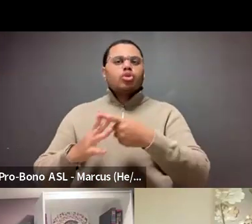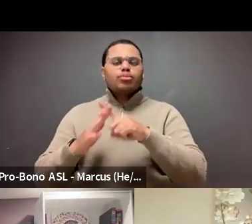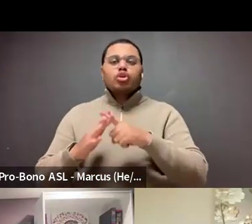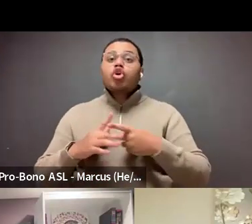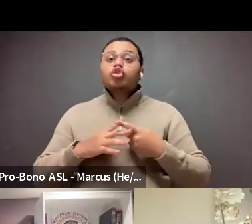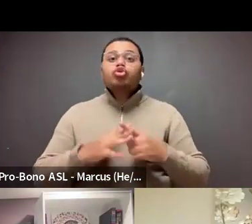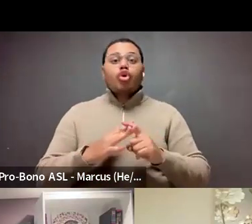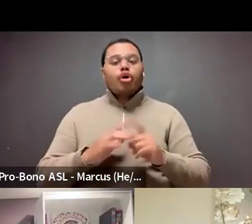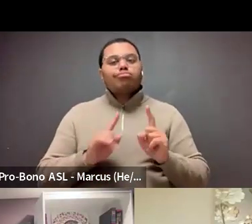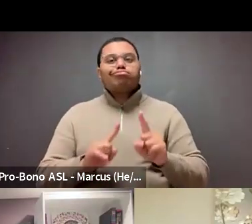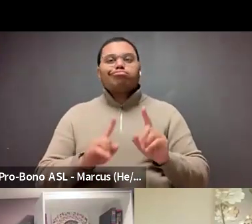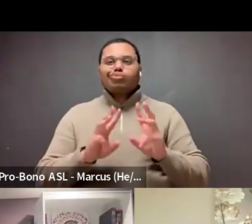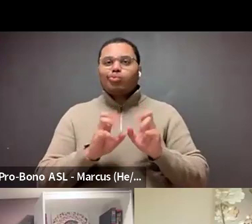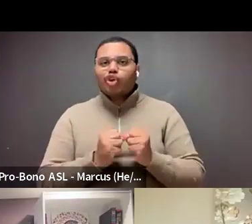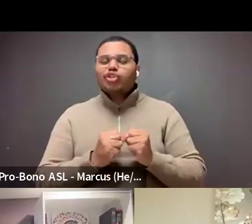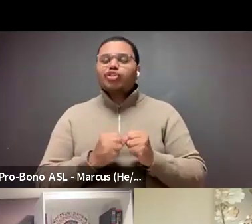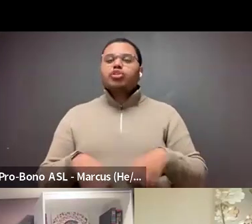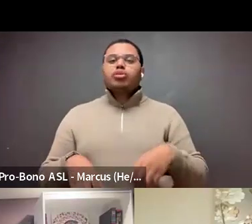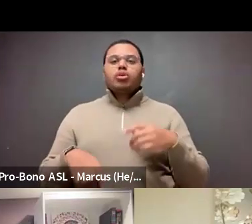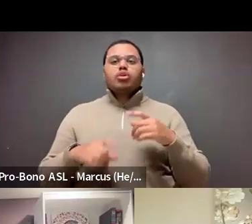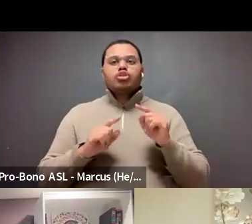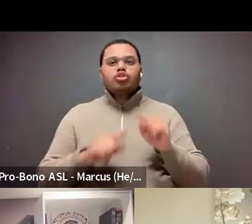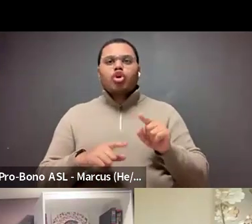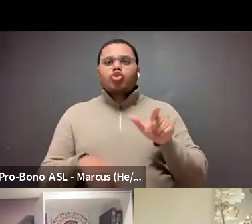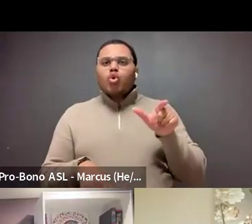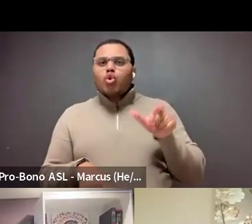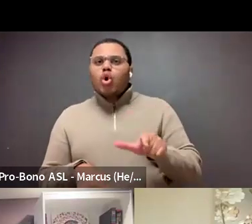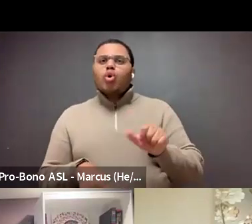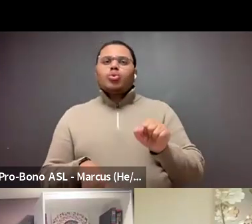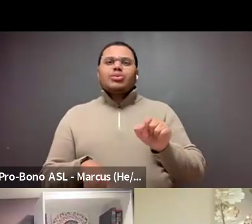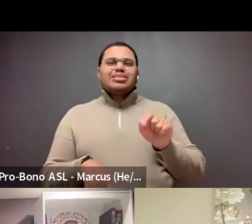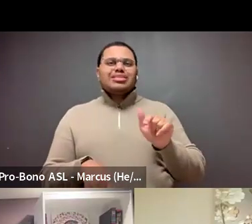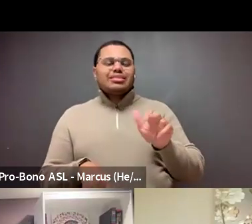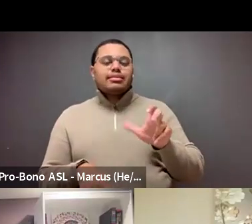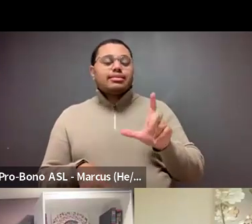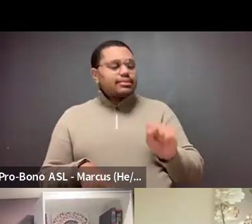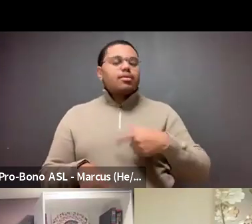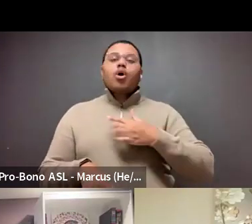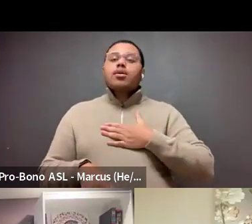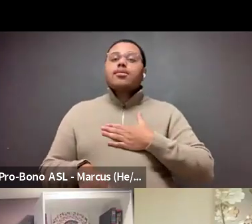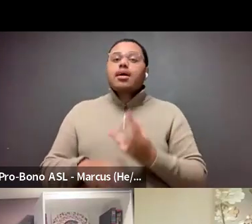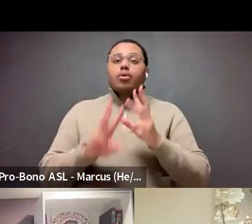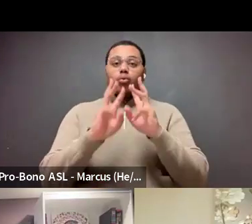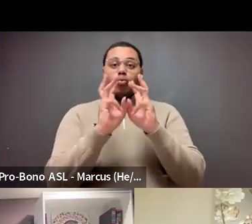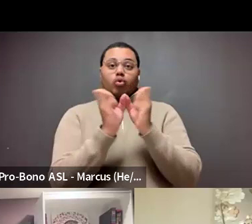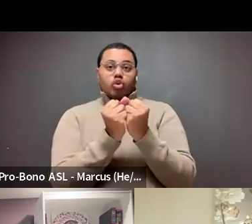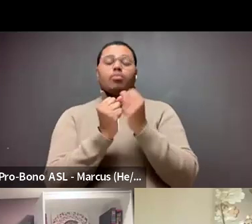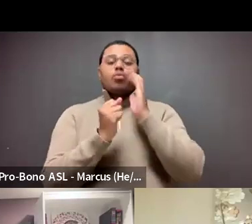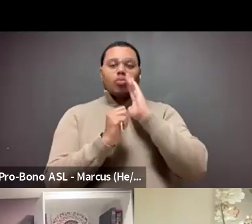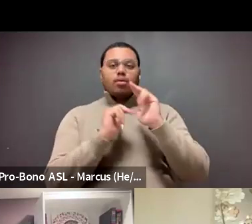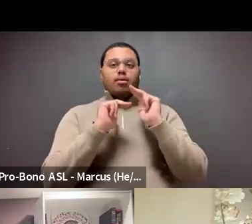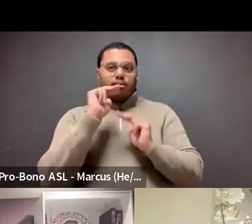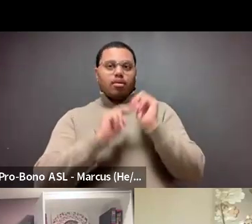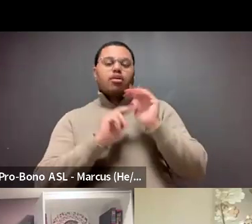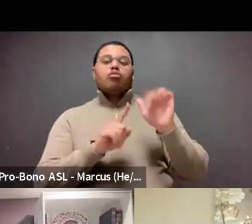workshops. I would recommend start low stakes, a consent workshop, and you're going to begin to build your practice